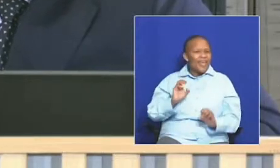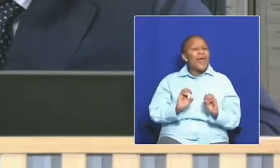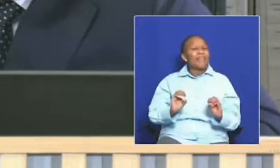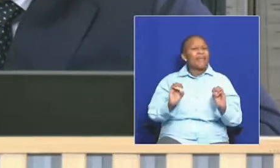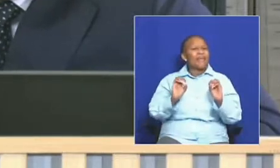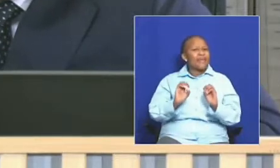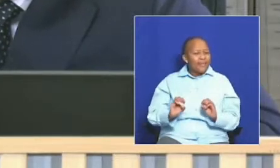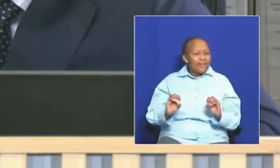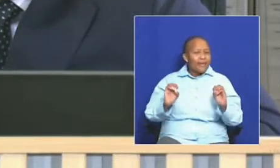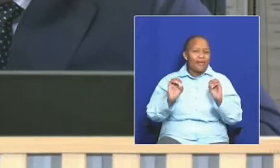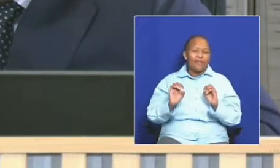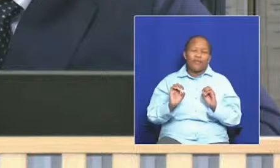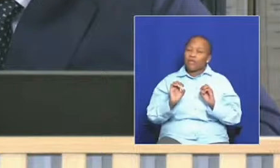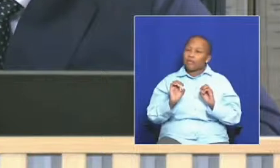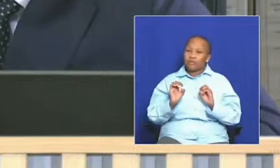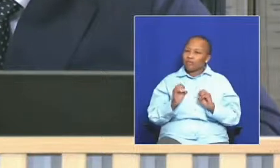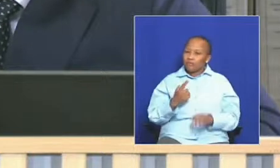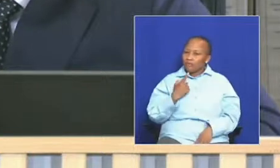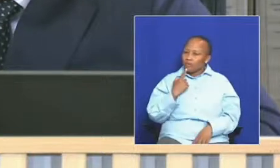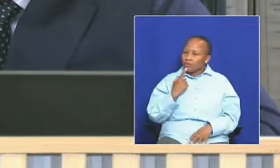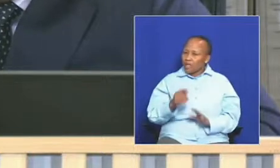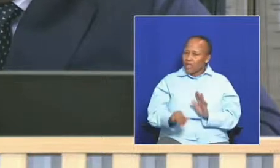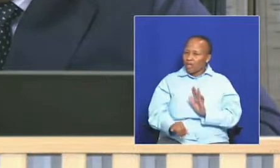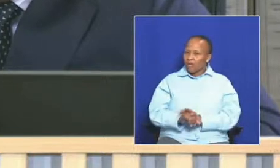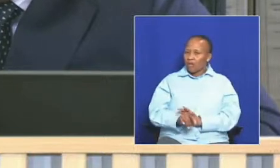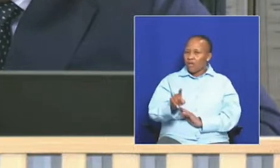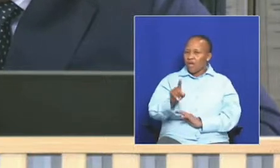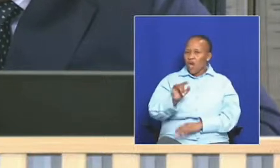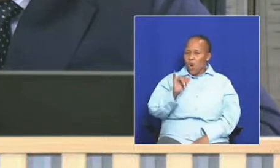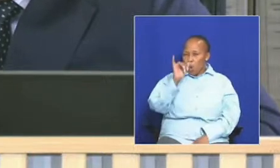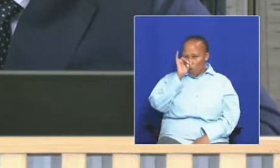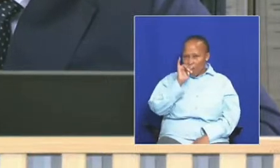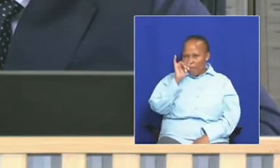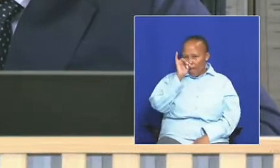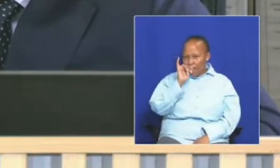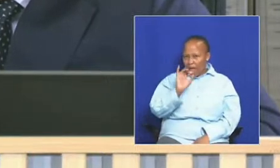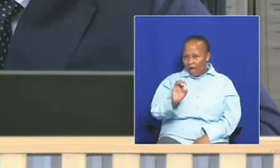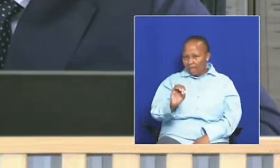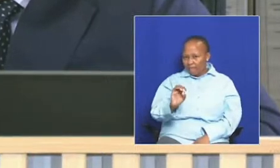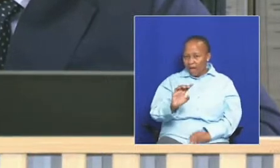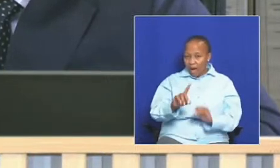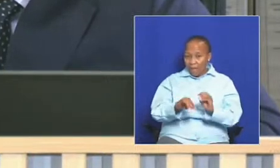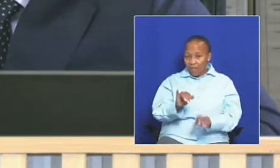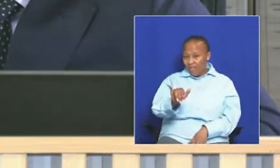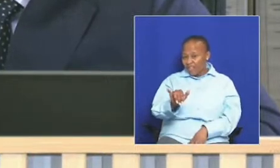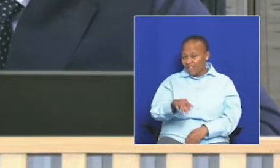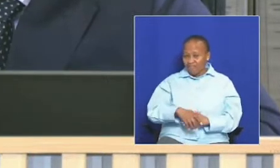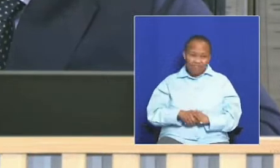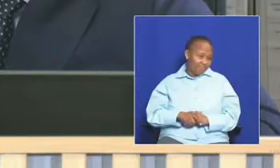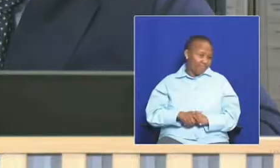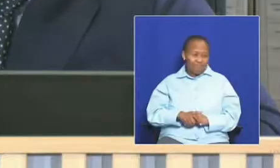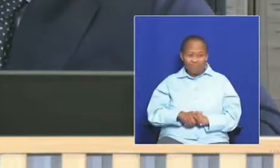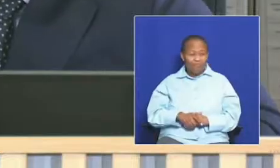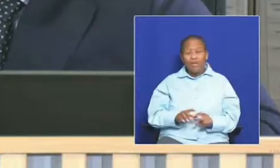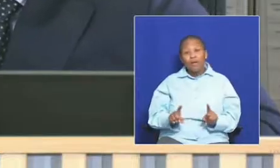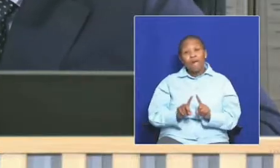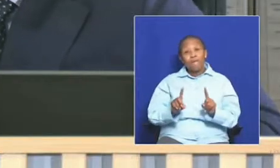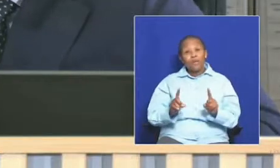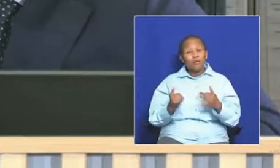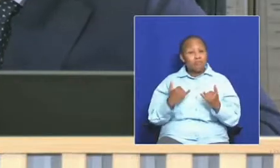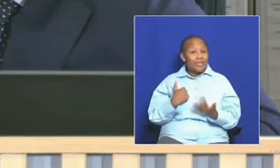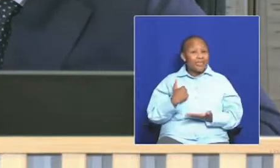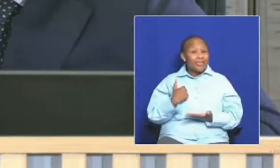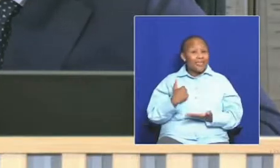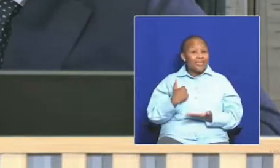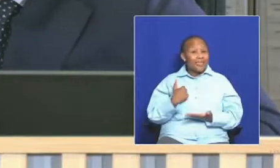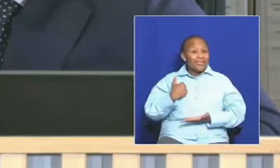that there is criminality. I'm not saying there isn't, but sitting where I am, nothing jumps